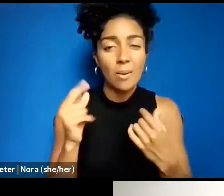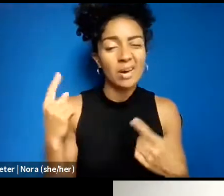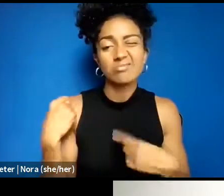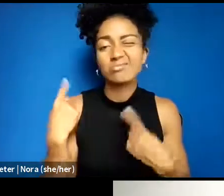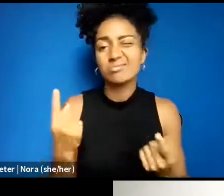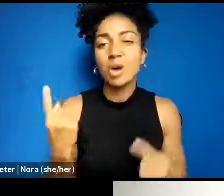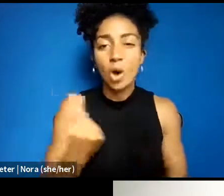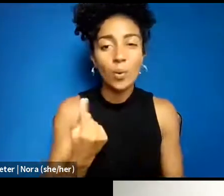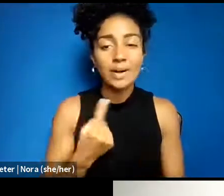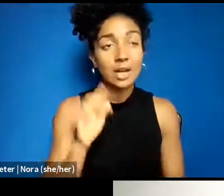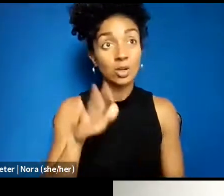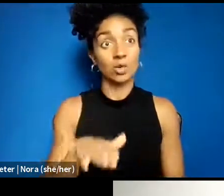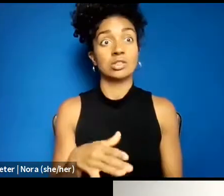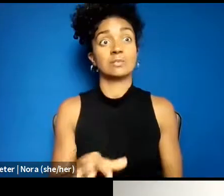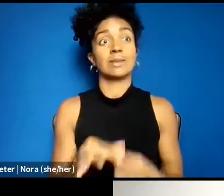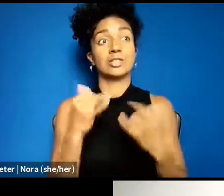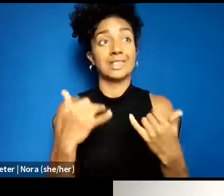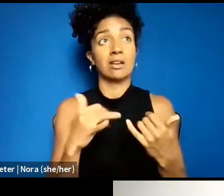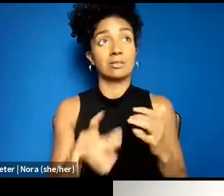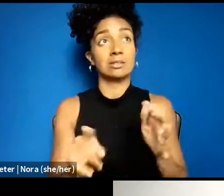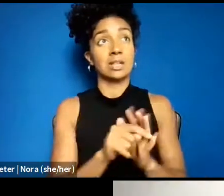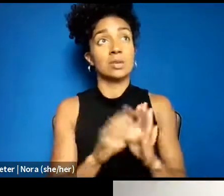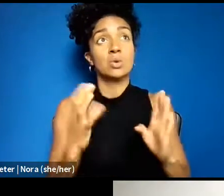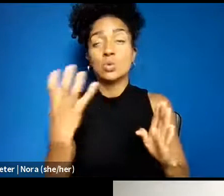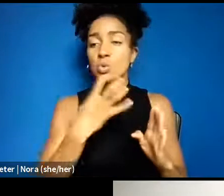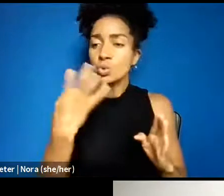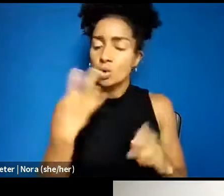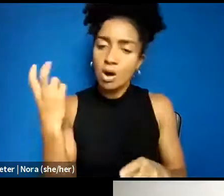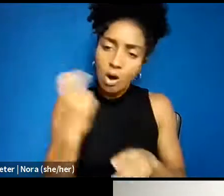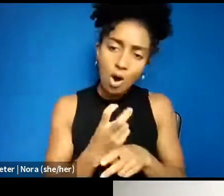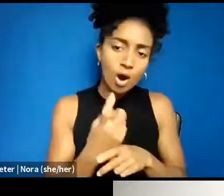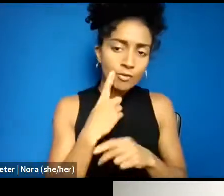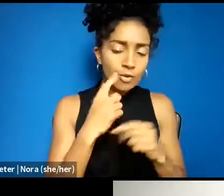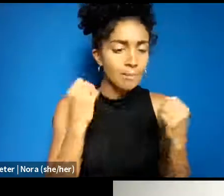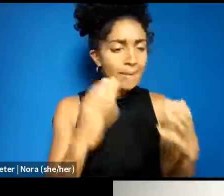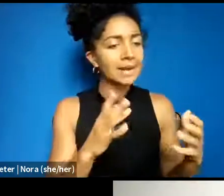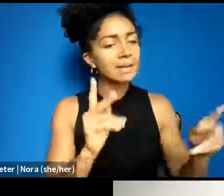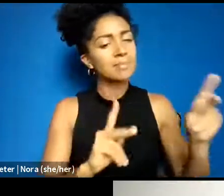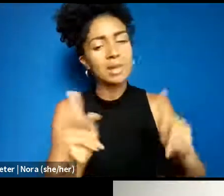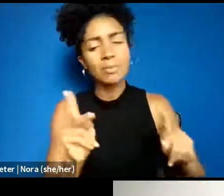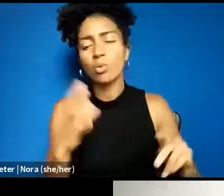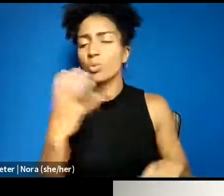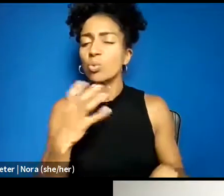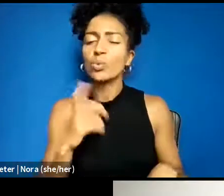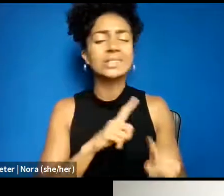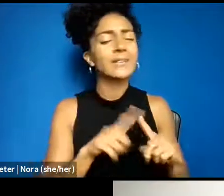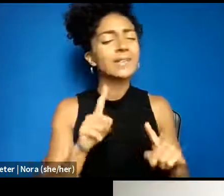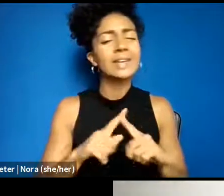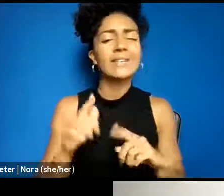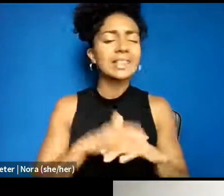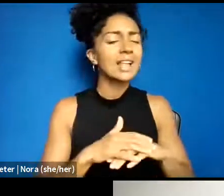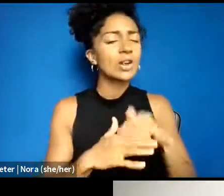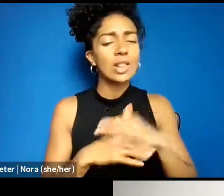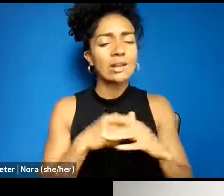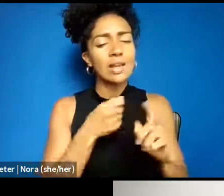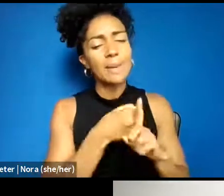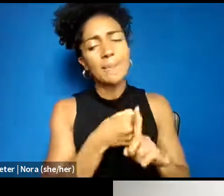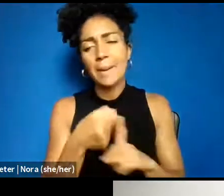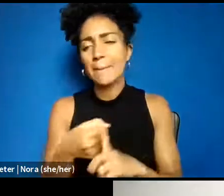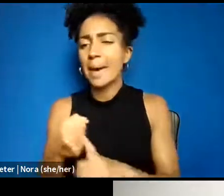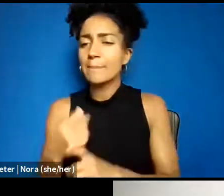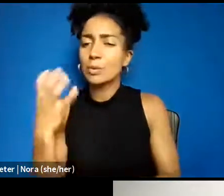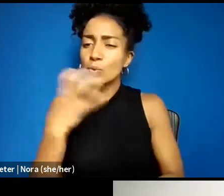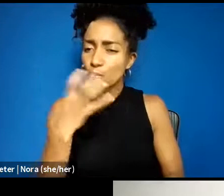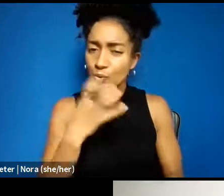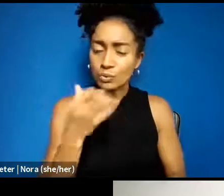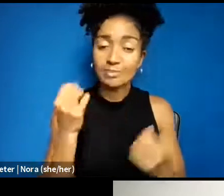has been really hard for a lot of folks in so many ways. I mean, so many things are happening in people's lives right now in